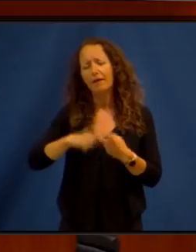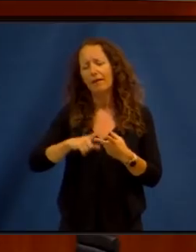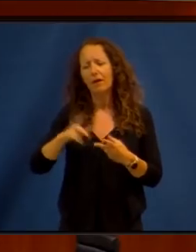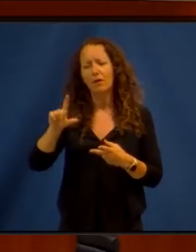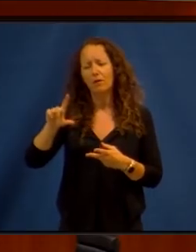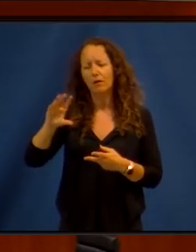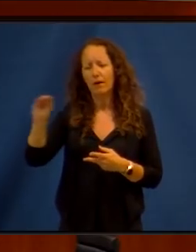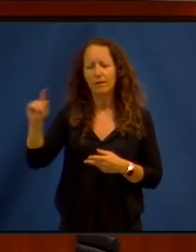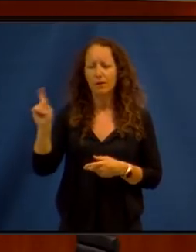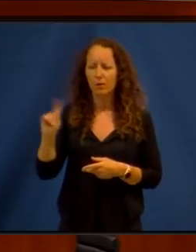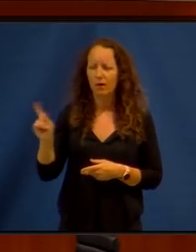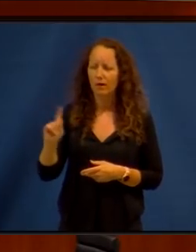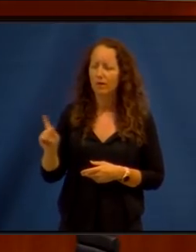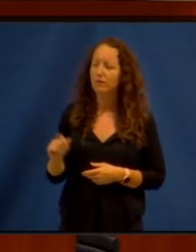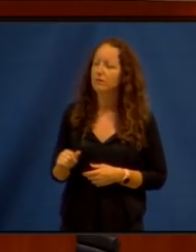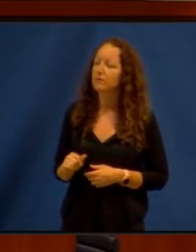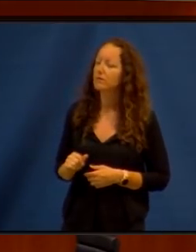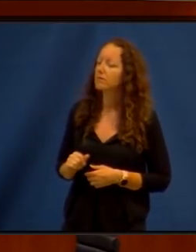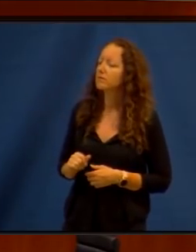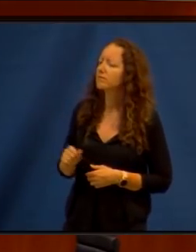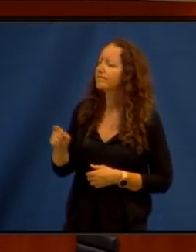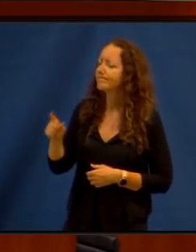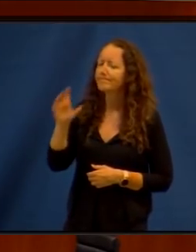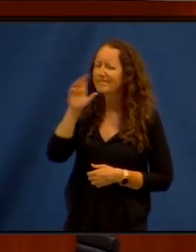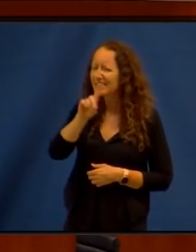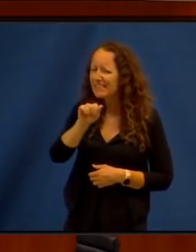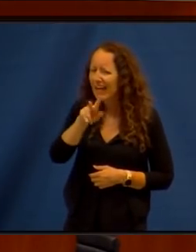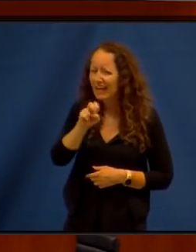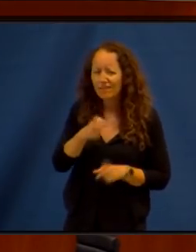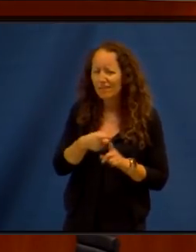Dave Hawkins. Rob Hansel, KTOX. Go ahead.